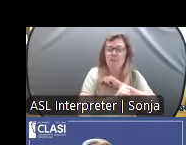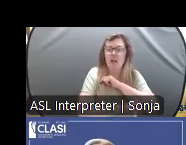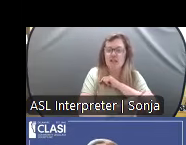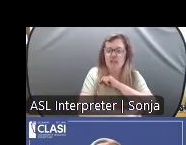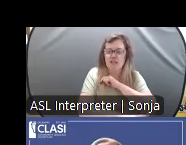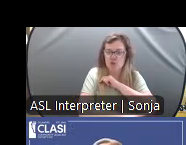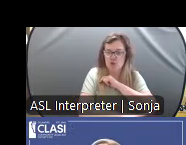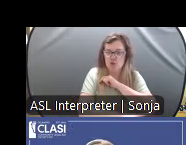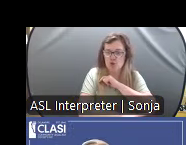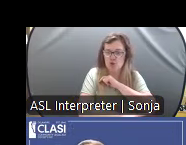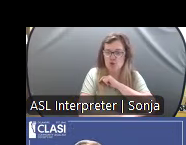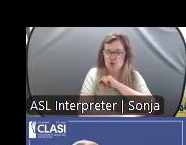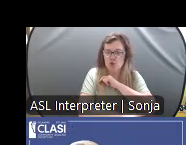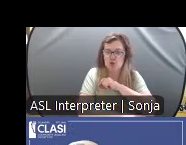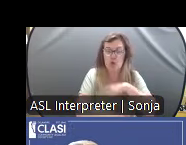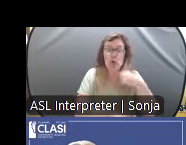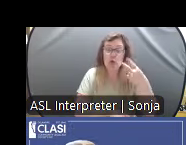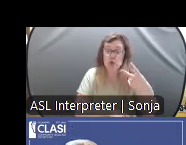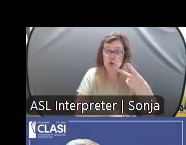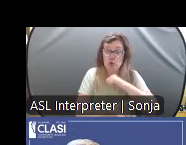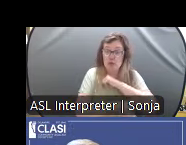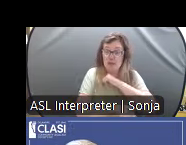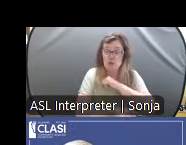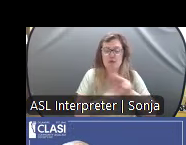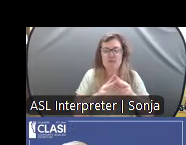the two punishments are quite severe.